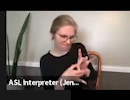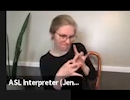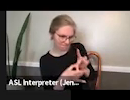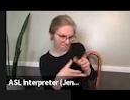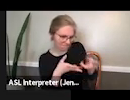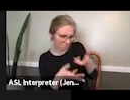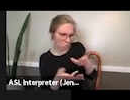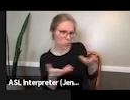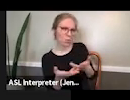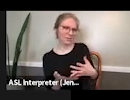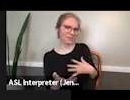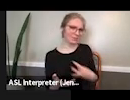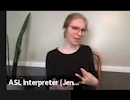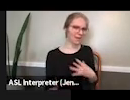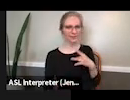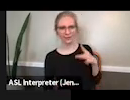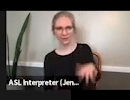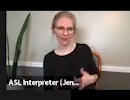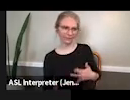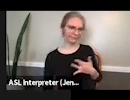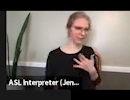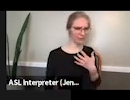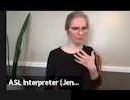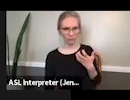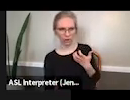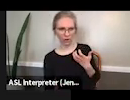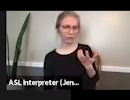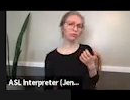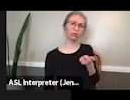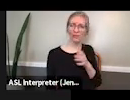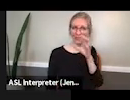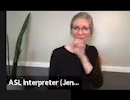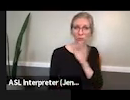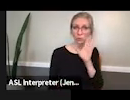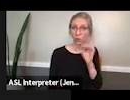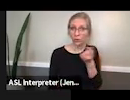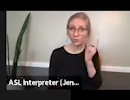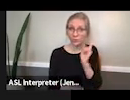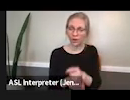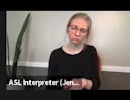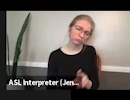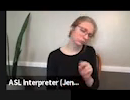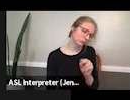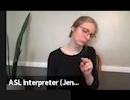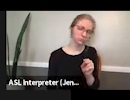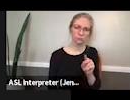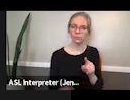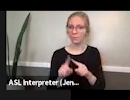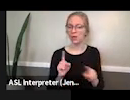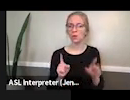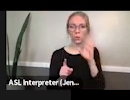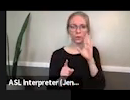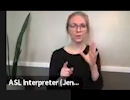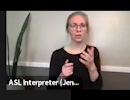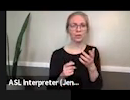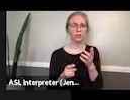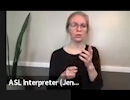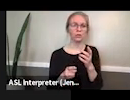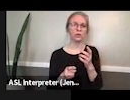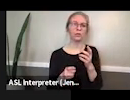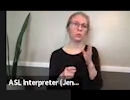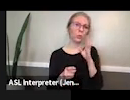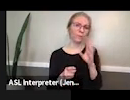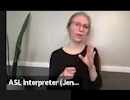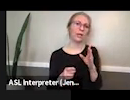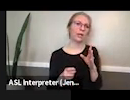does he want? Try to guess. Will you always be right? No, you won't. but you'll be right